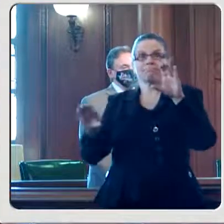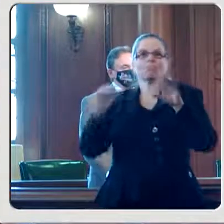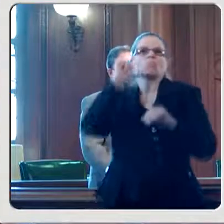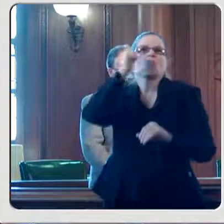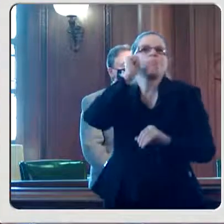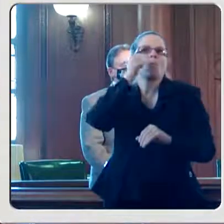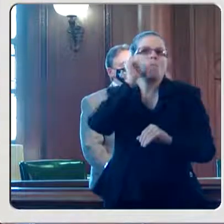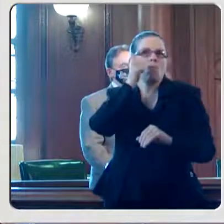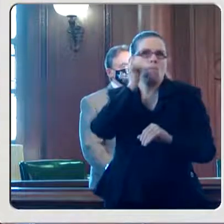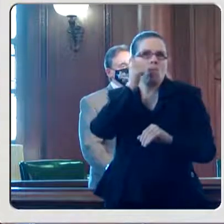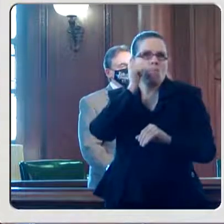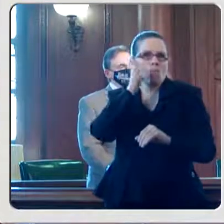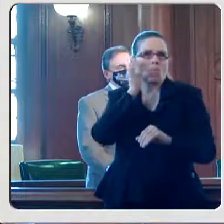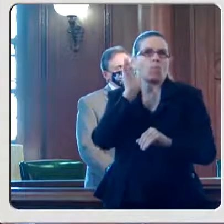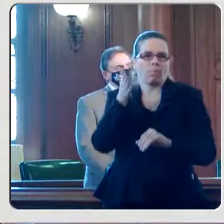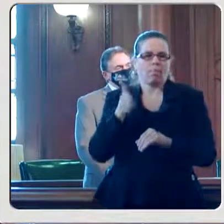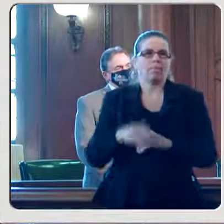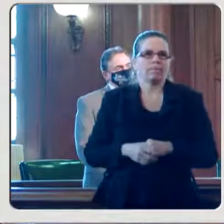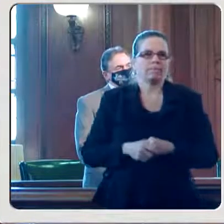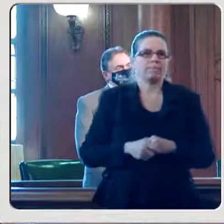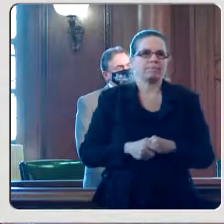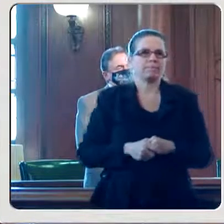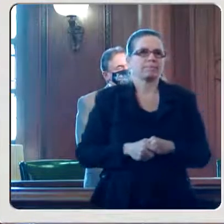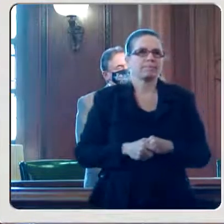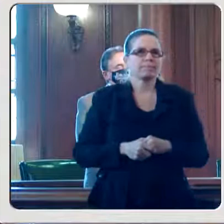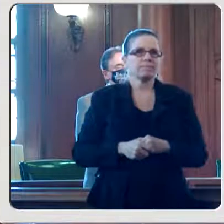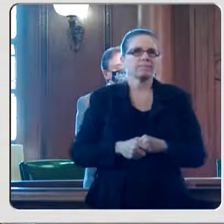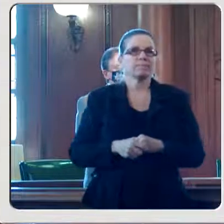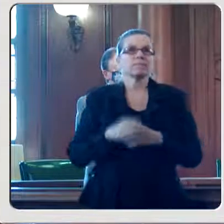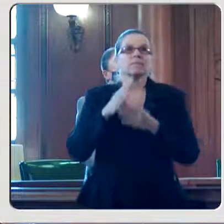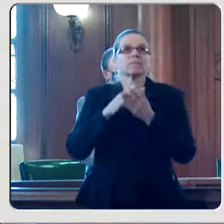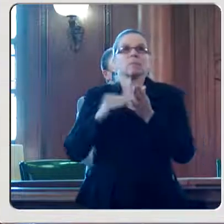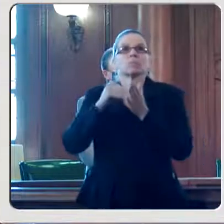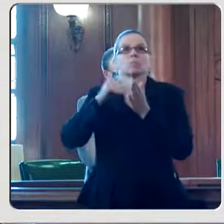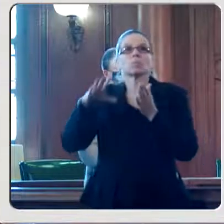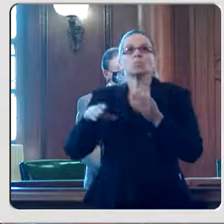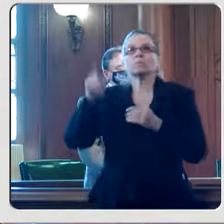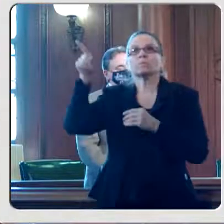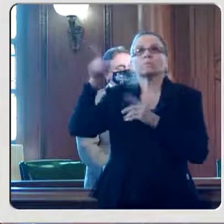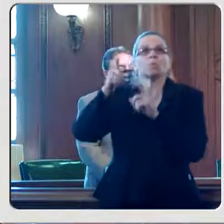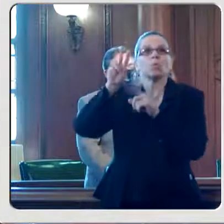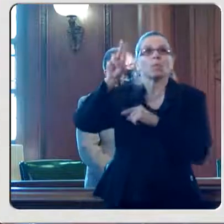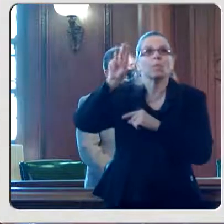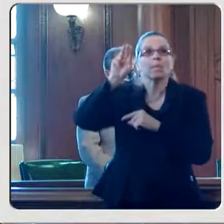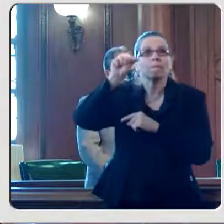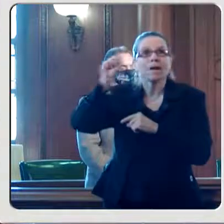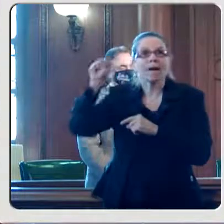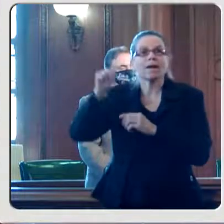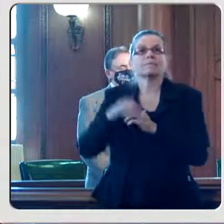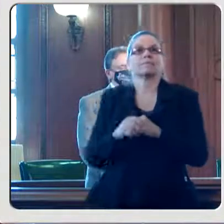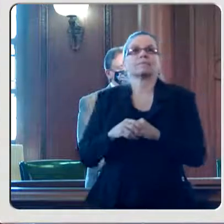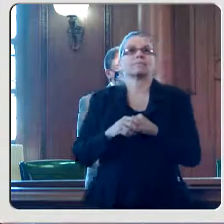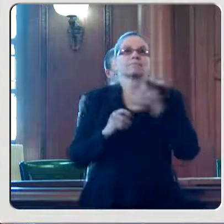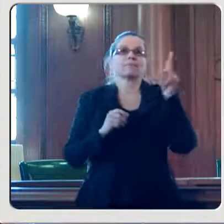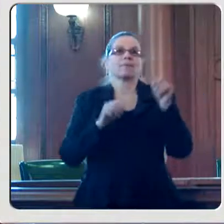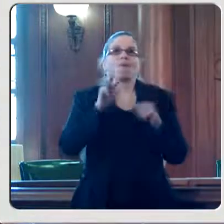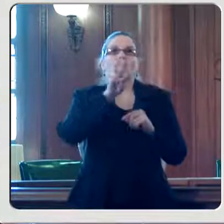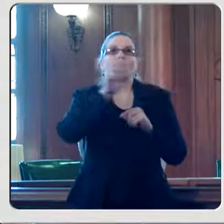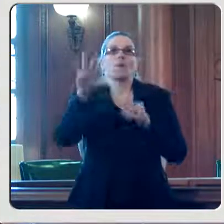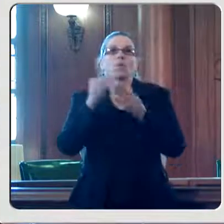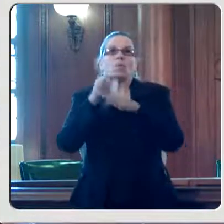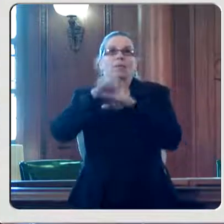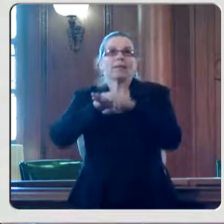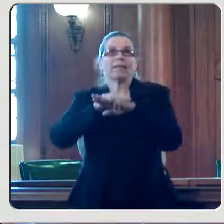England and UMass who will be observing our vaccination process as we move forward. They